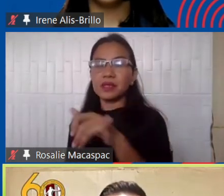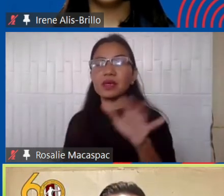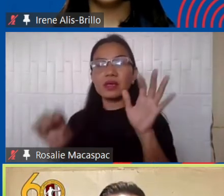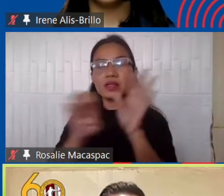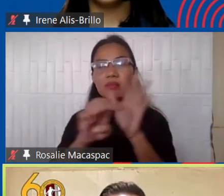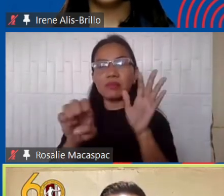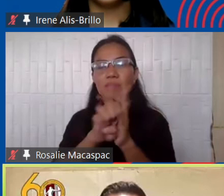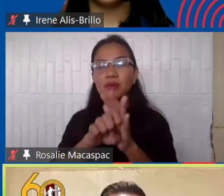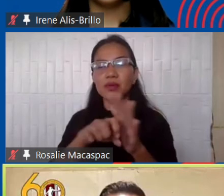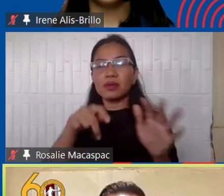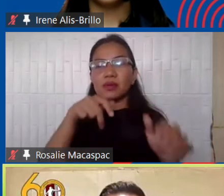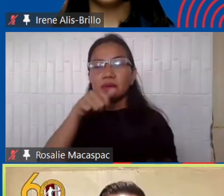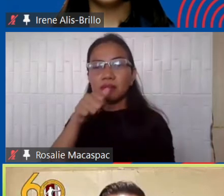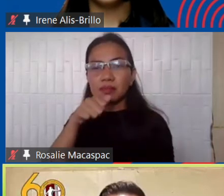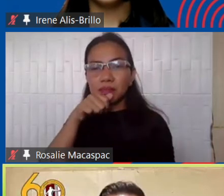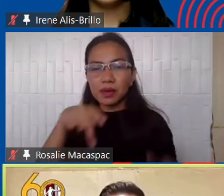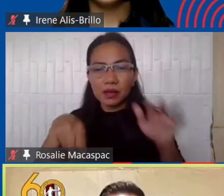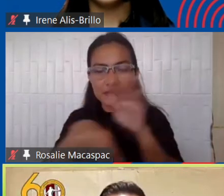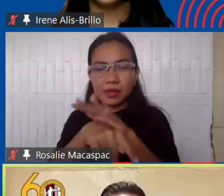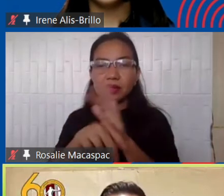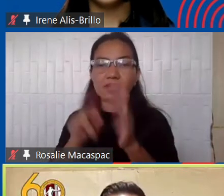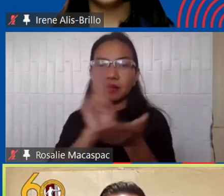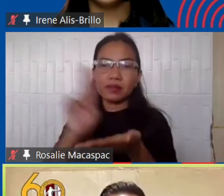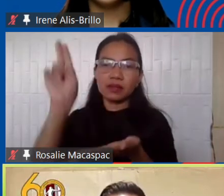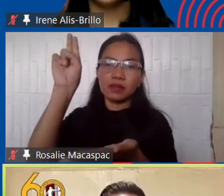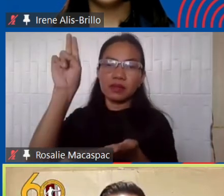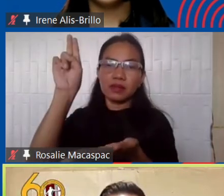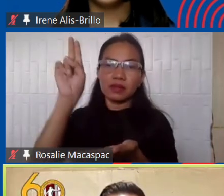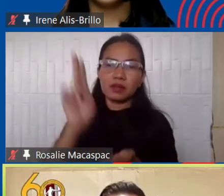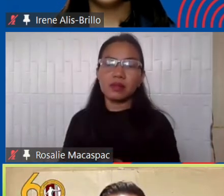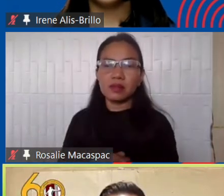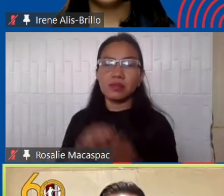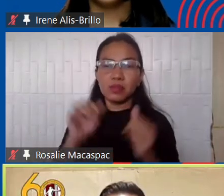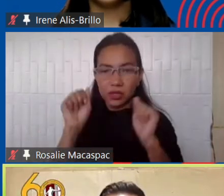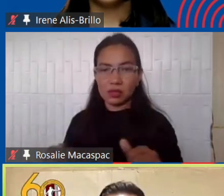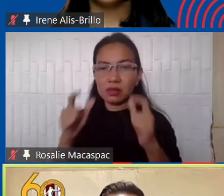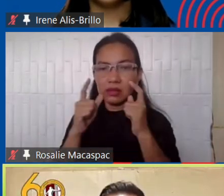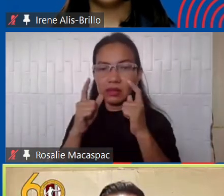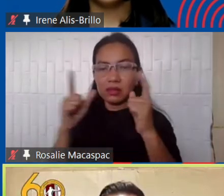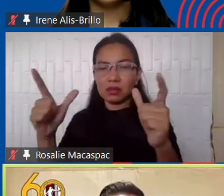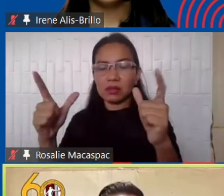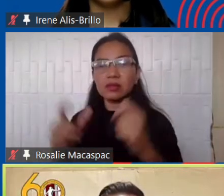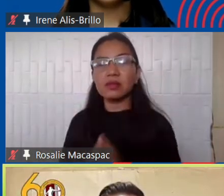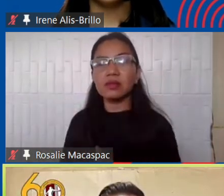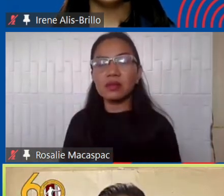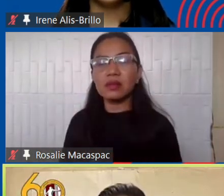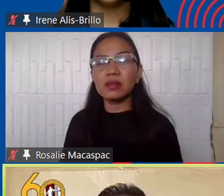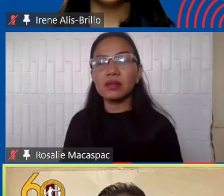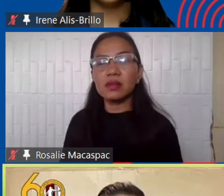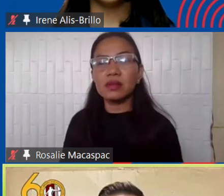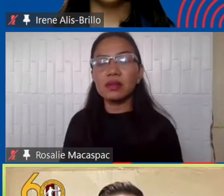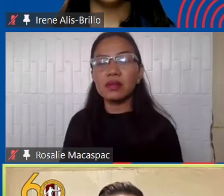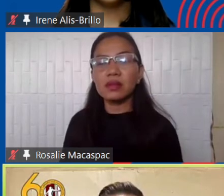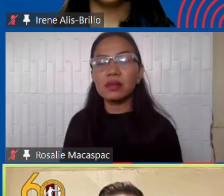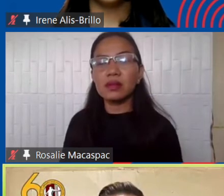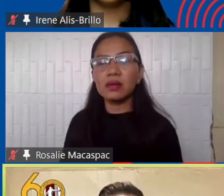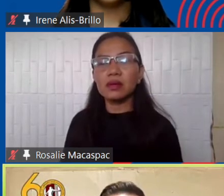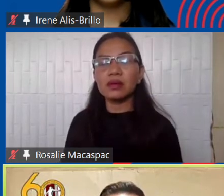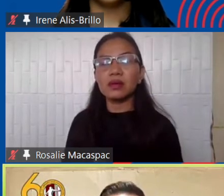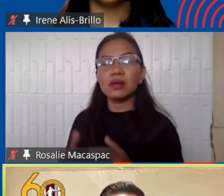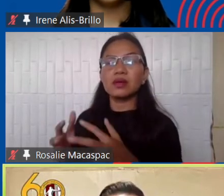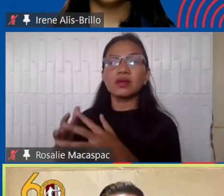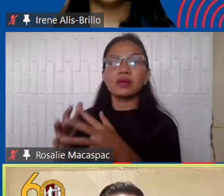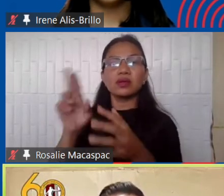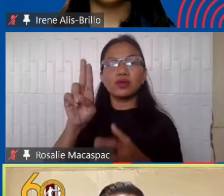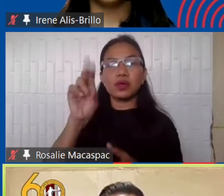university, so maybe you can look at their usually yung sa mga United States